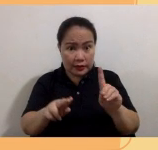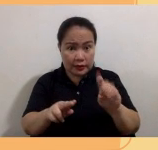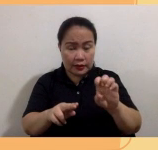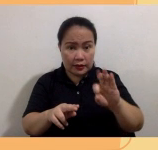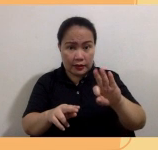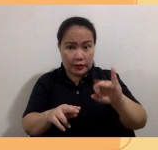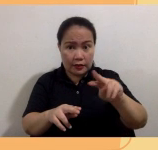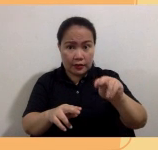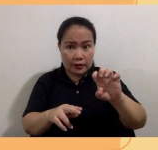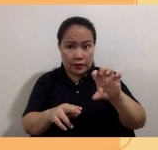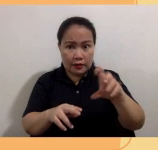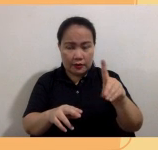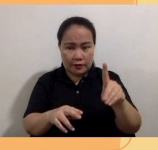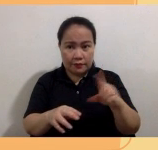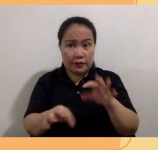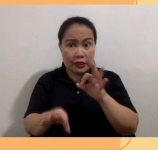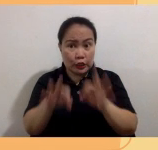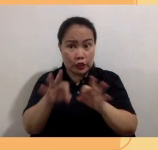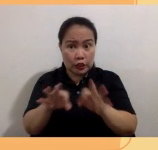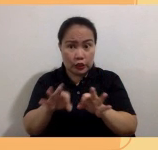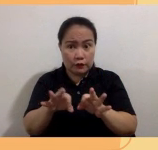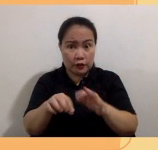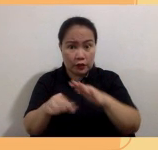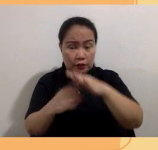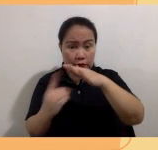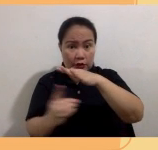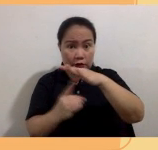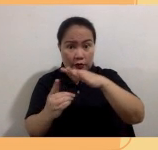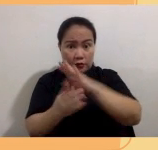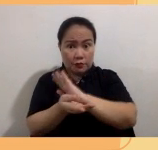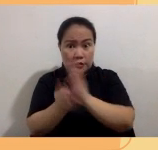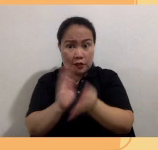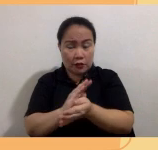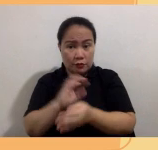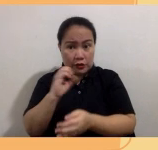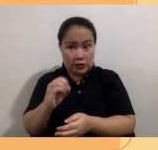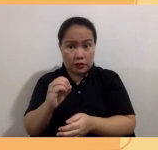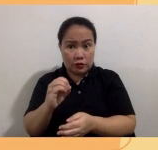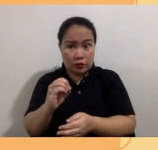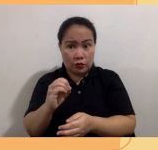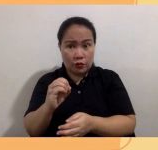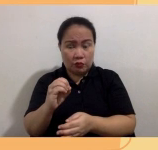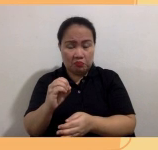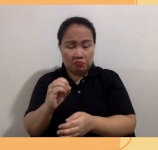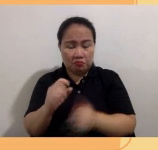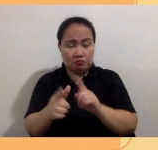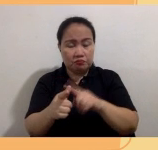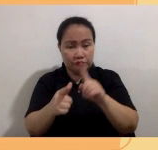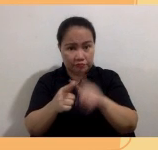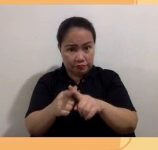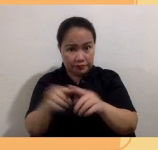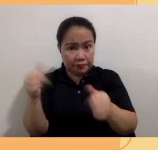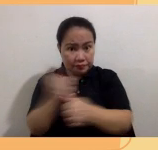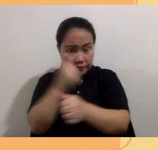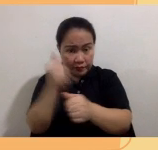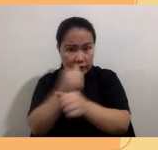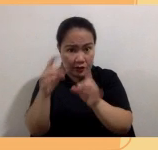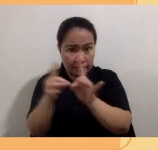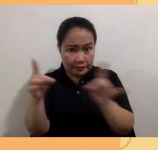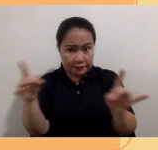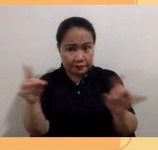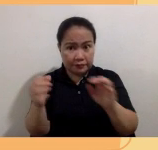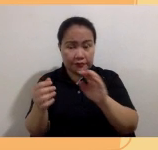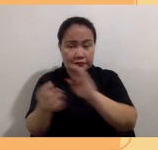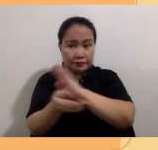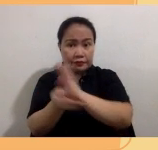denominator natin nag-equal to sa 0, that will make your rational algebraic expressions undefined. So,